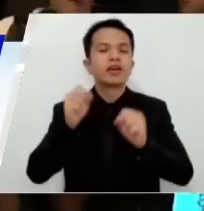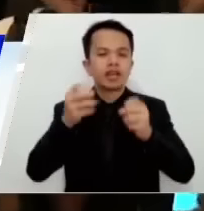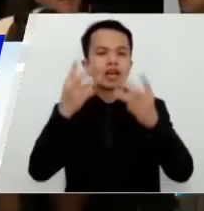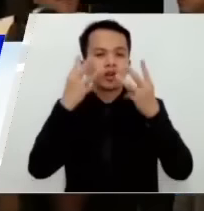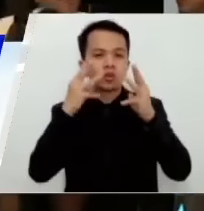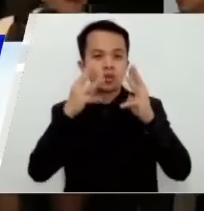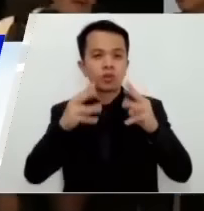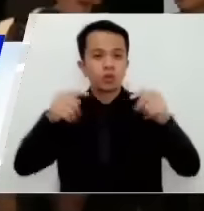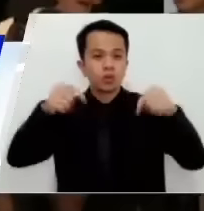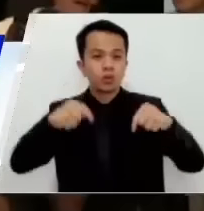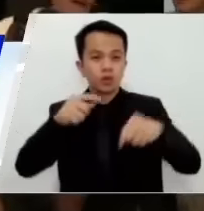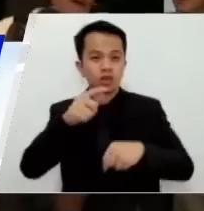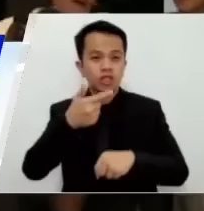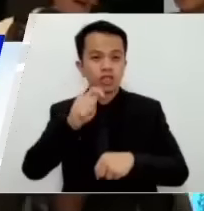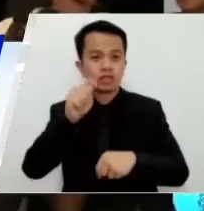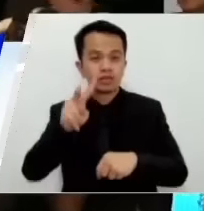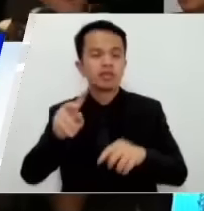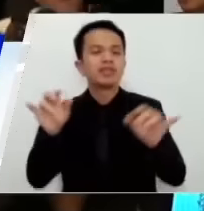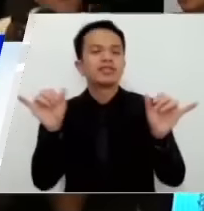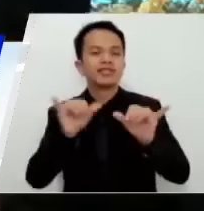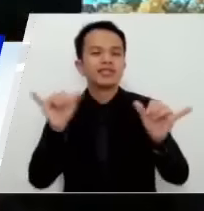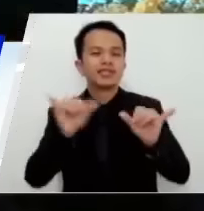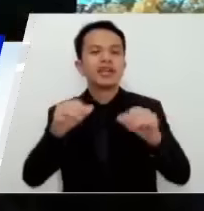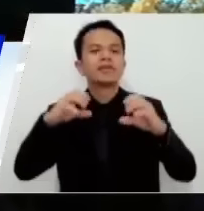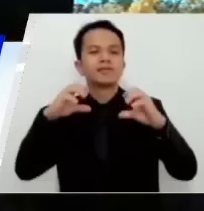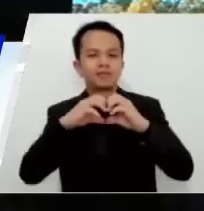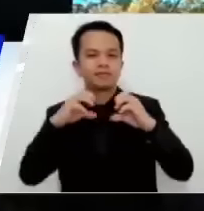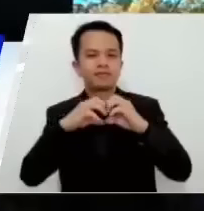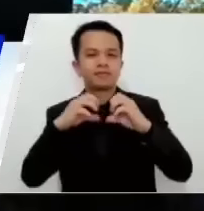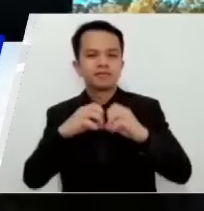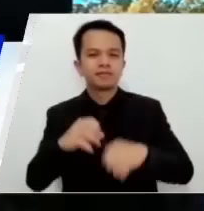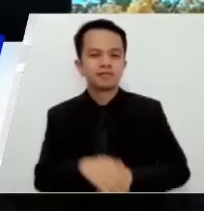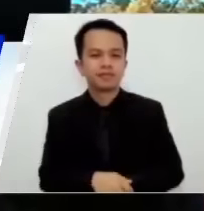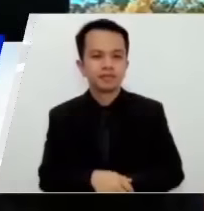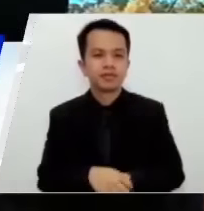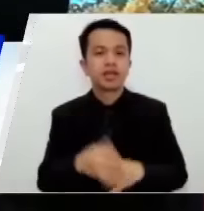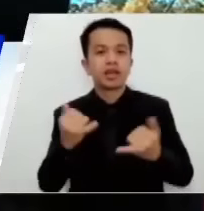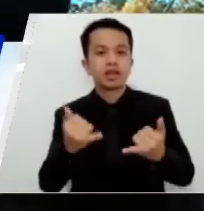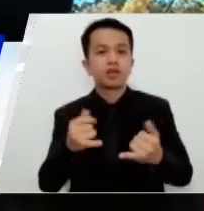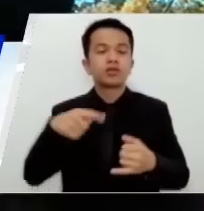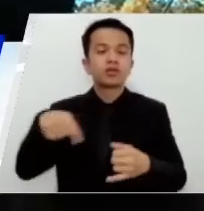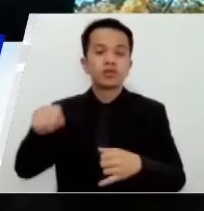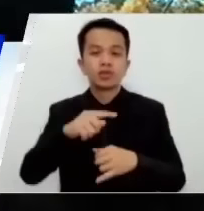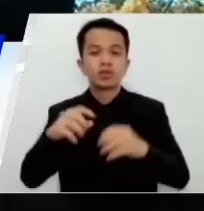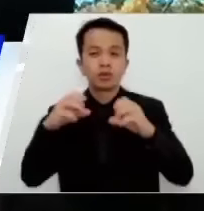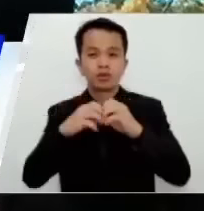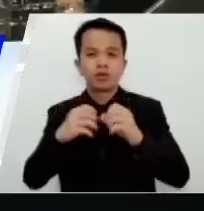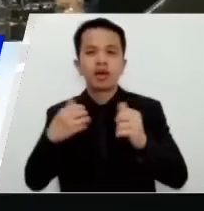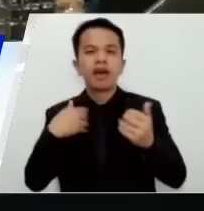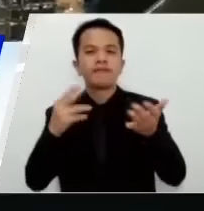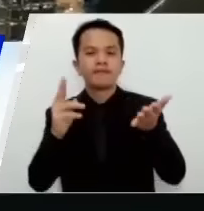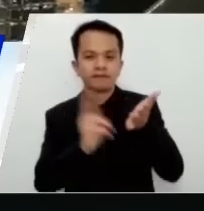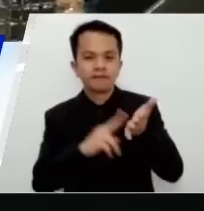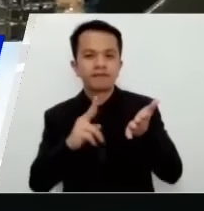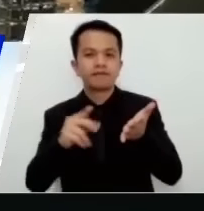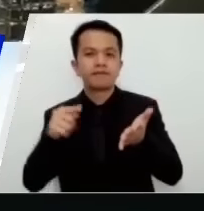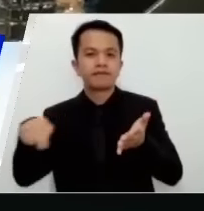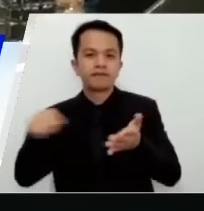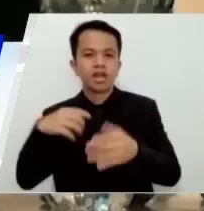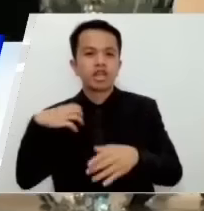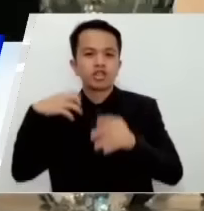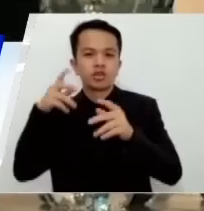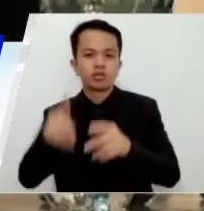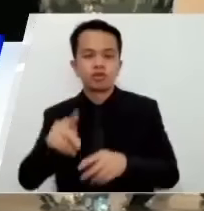GTV pati na rin sa GMA 7 sa hanay ng kapuso pumirma sina GMA Network Chairman Attorney philipe L